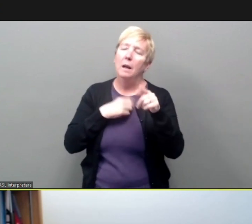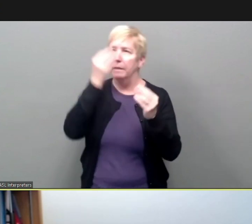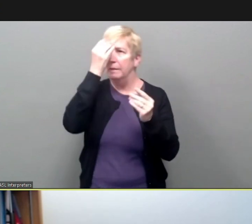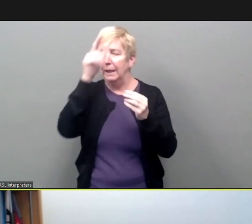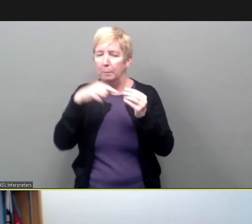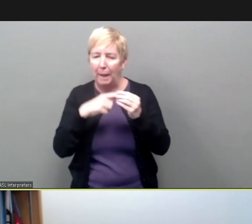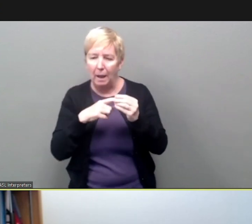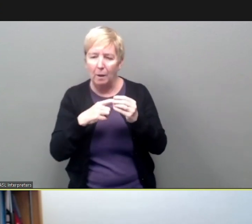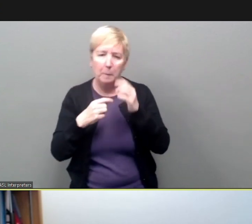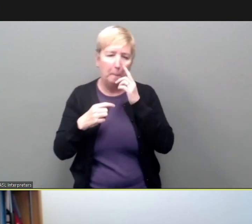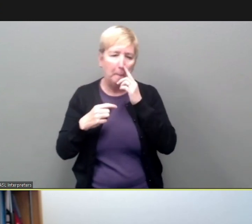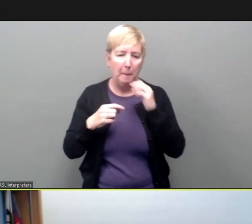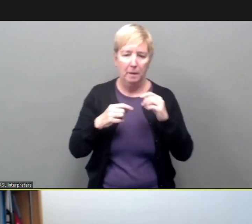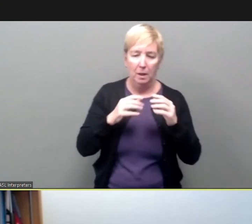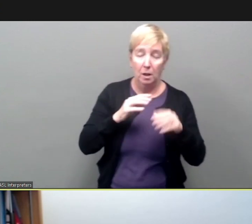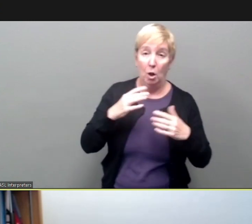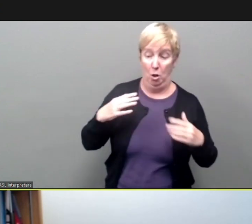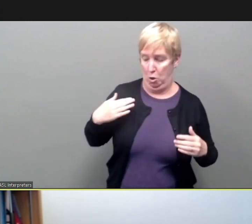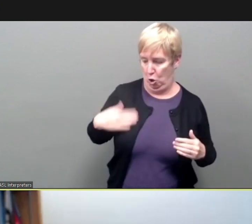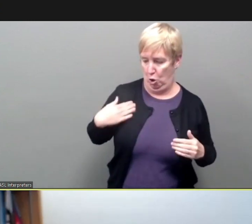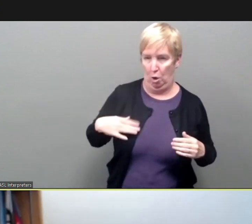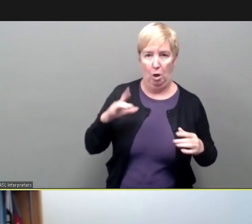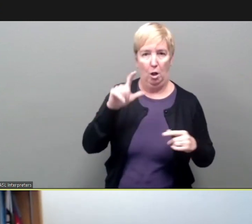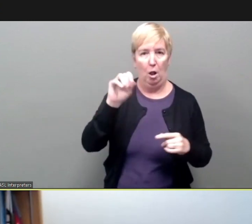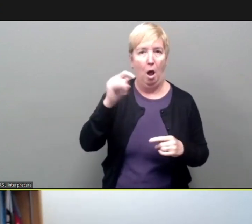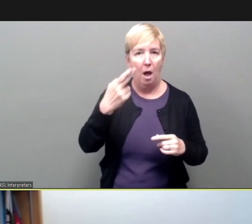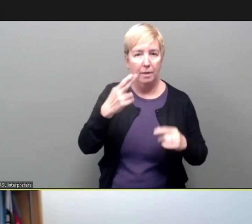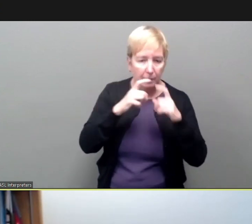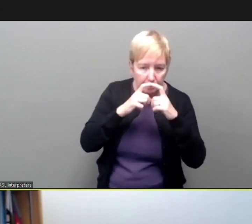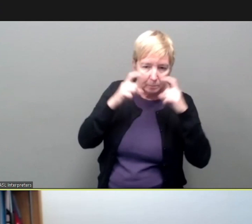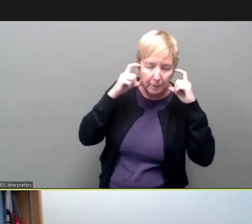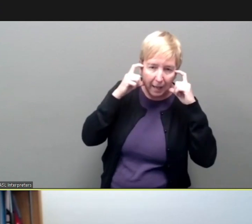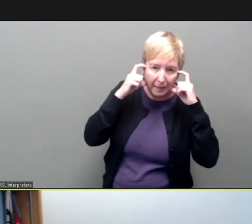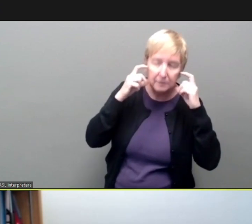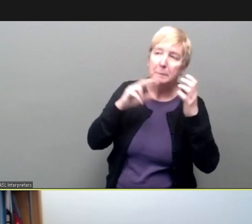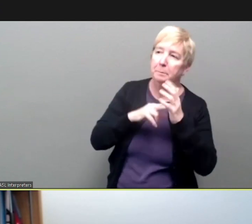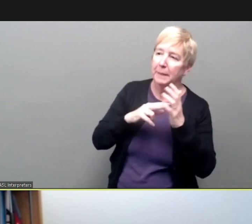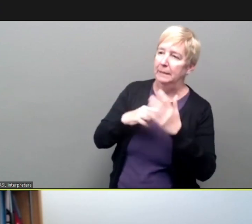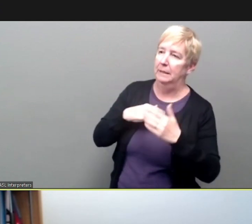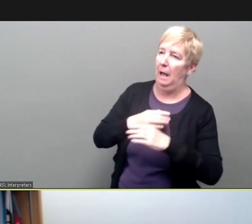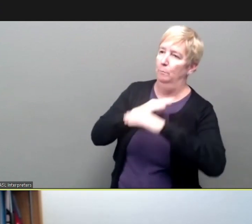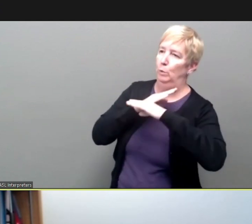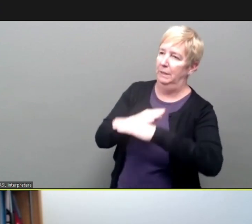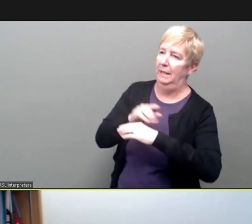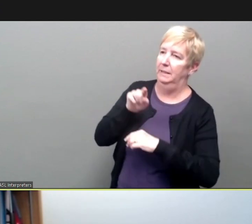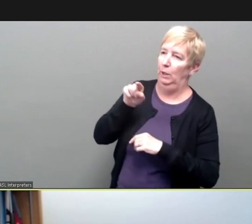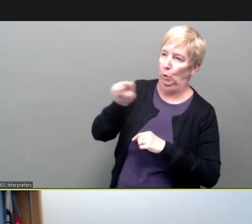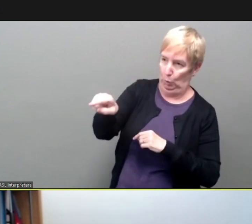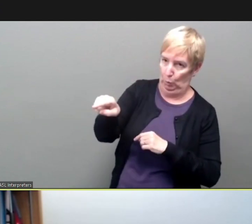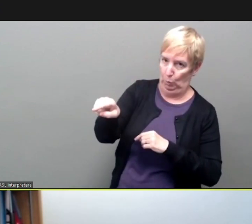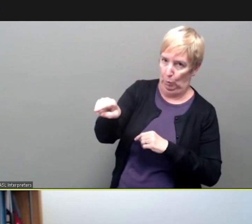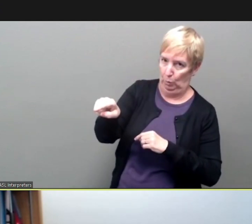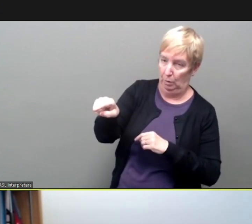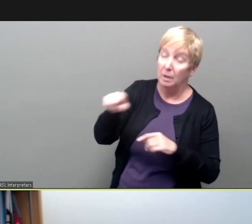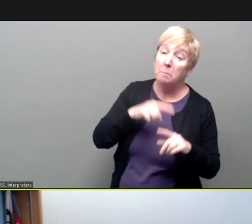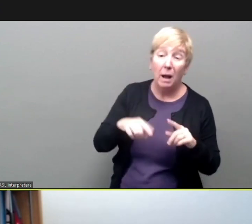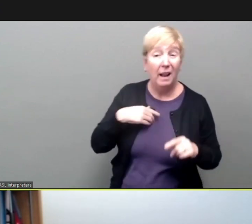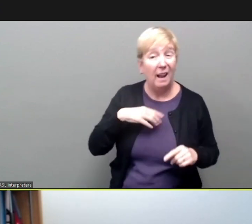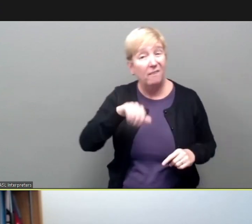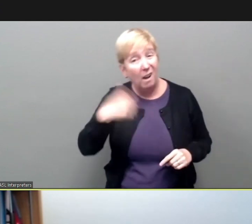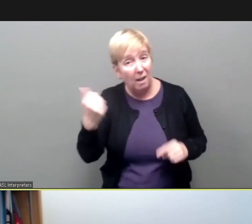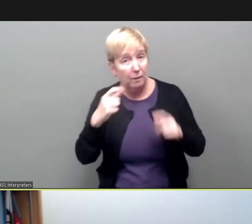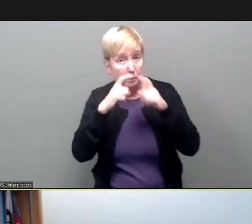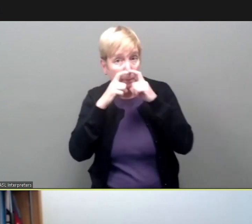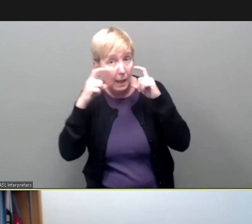for source control, which means you're putting it on to protect others. But then there's other choices of masks where you